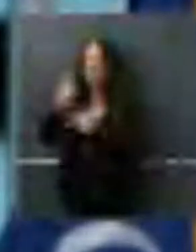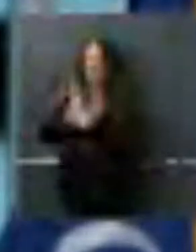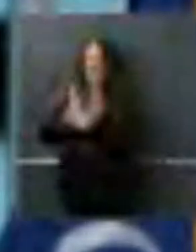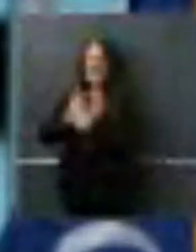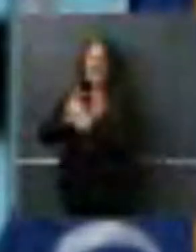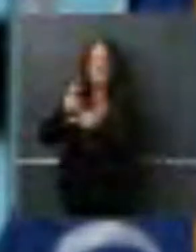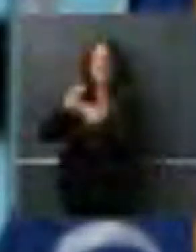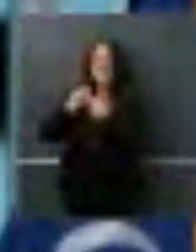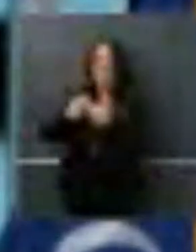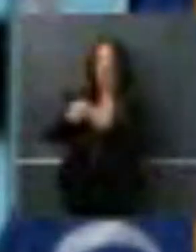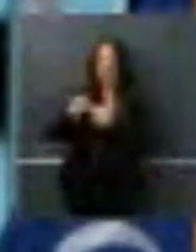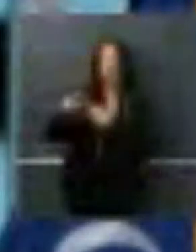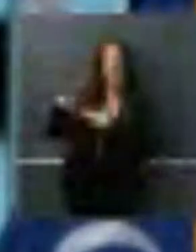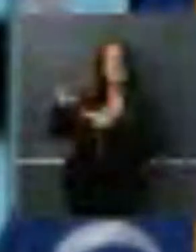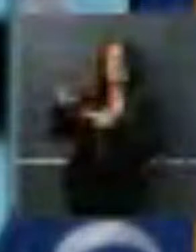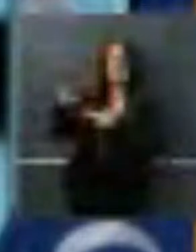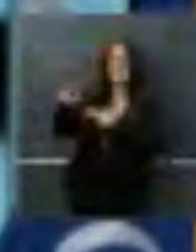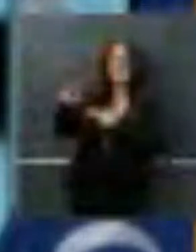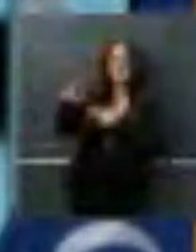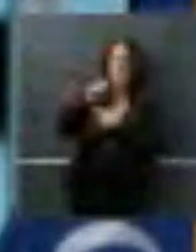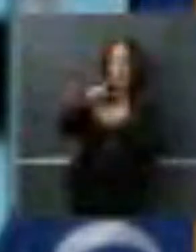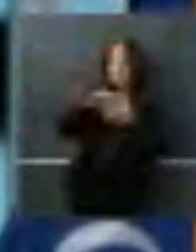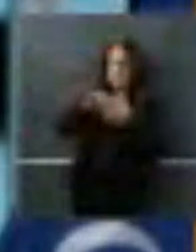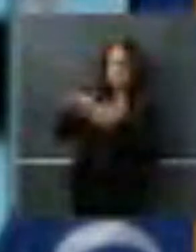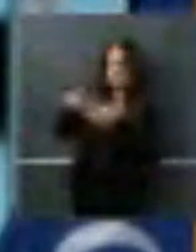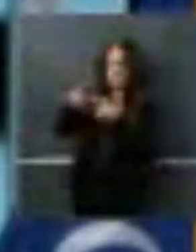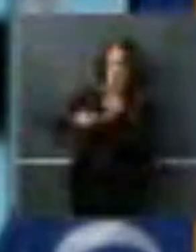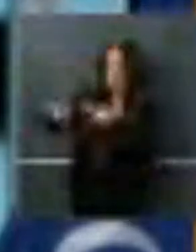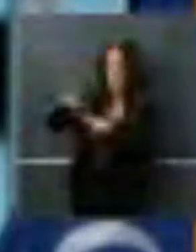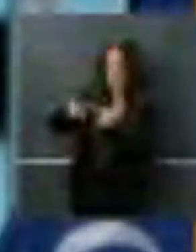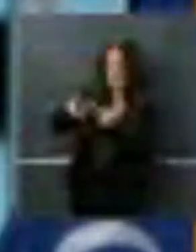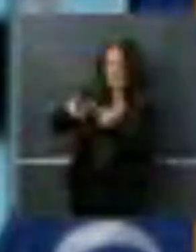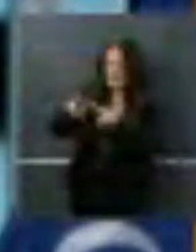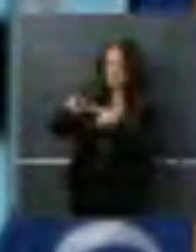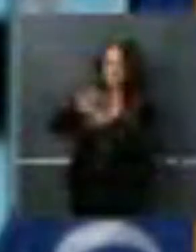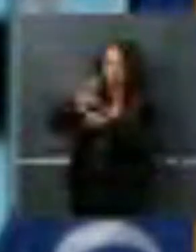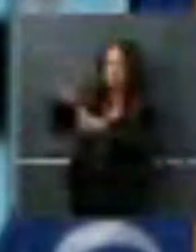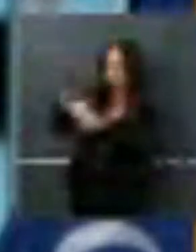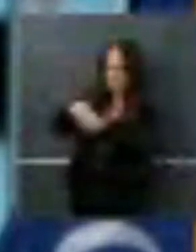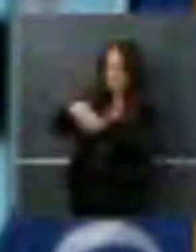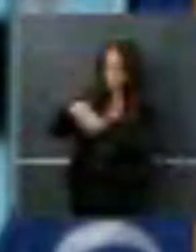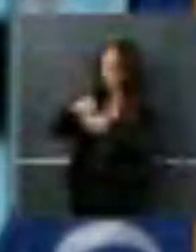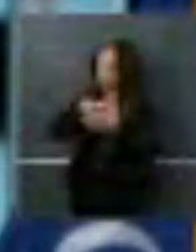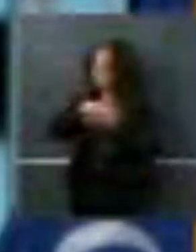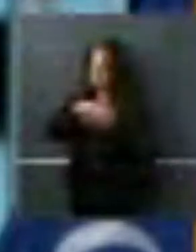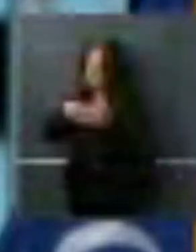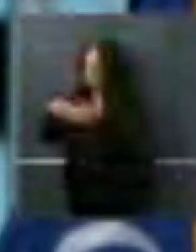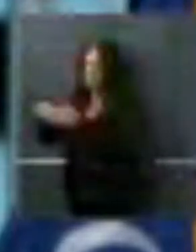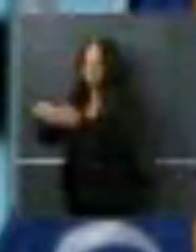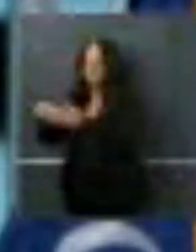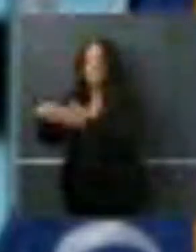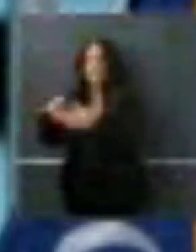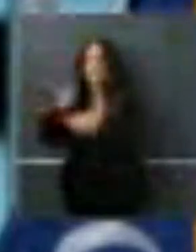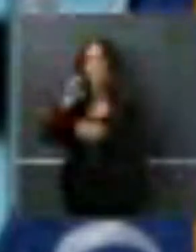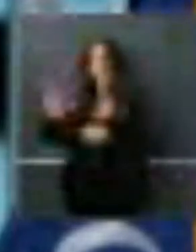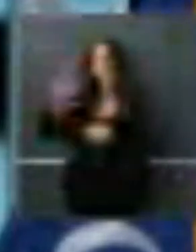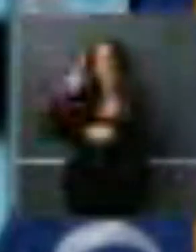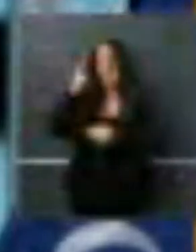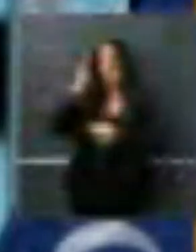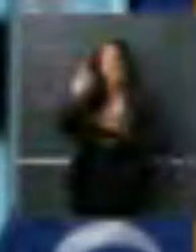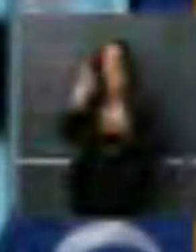Stanford generated a lot of attention for many different reasons. But again, that's also part of the